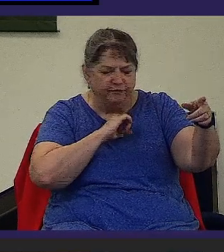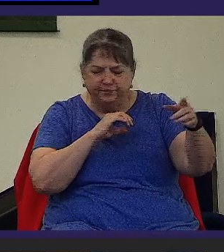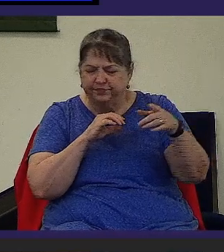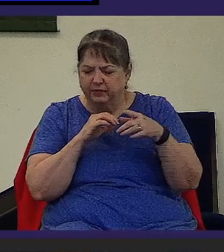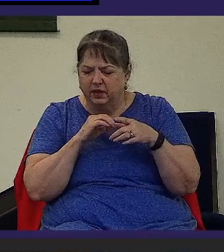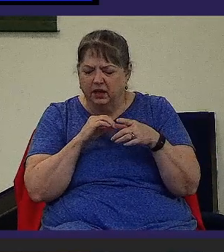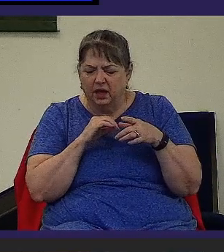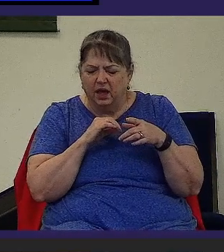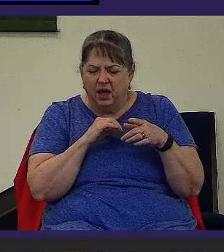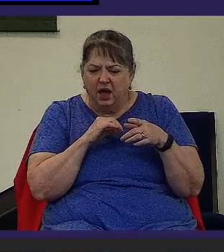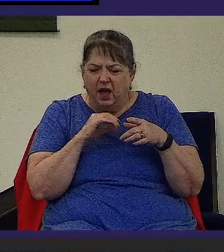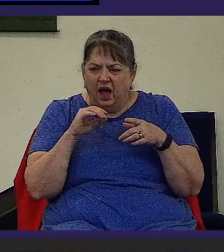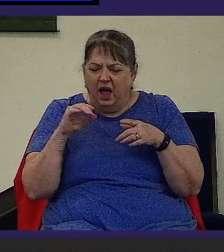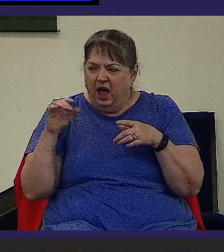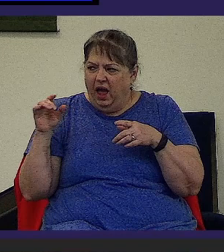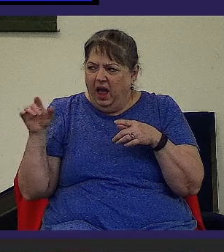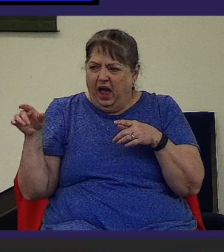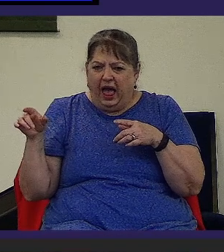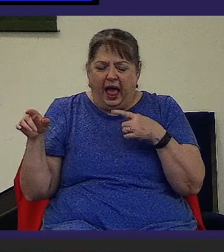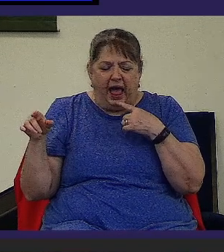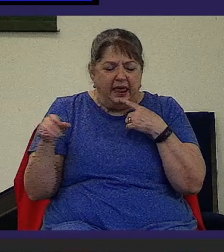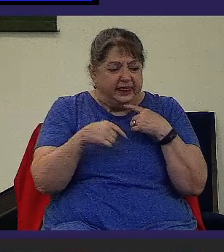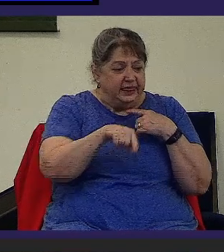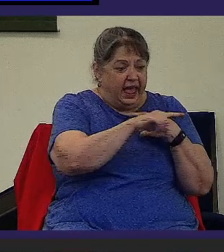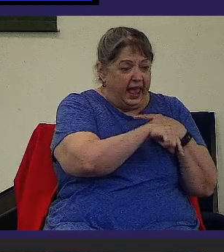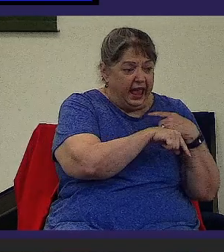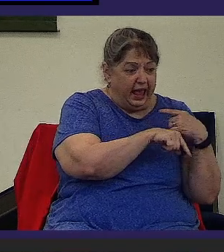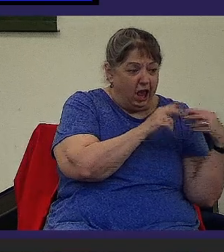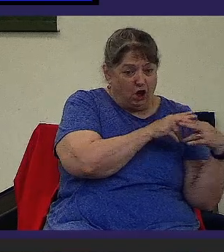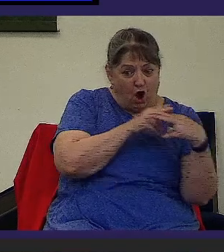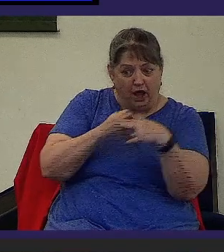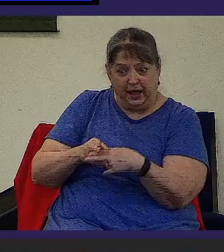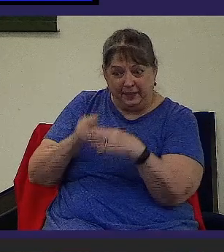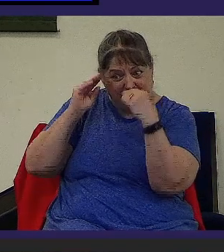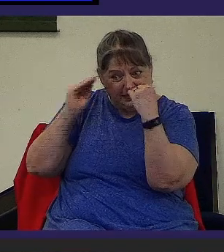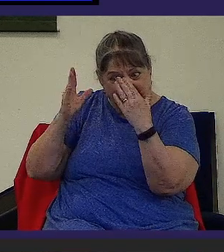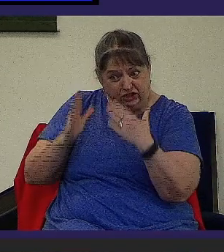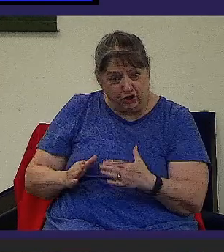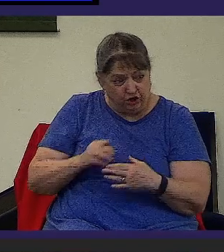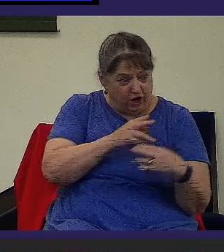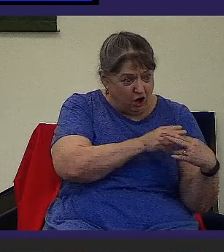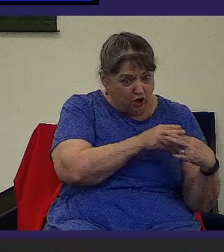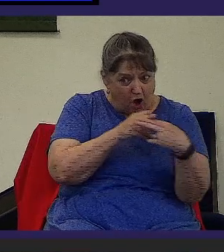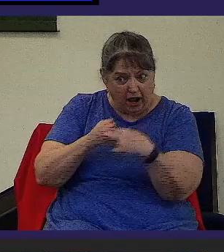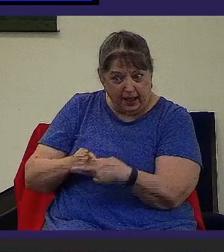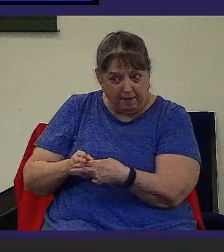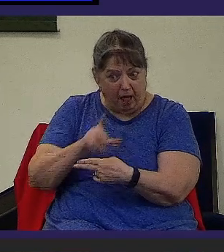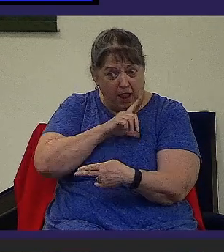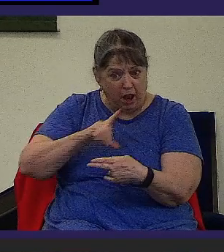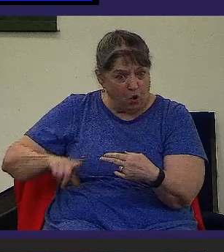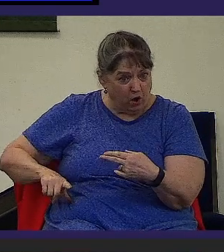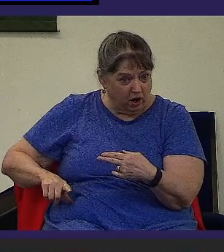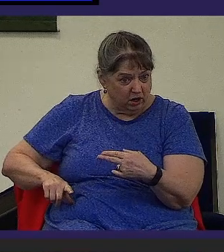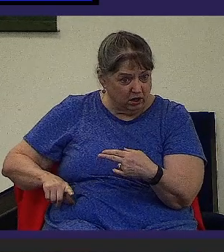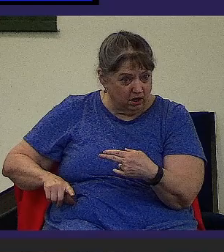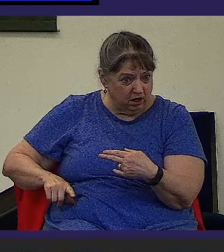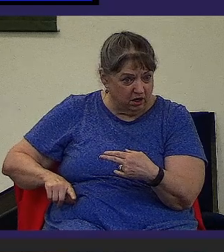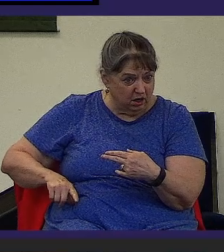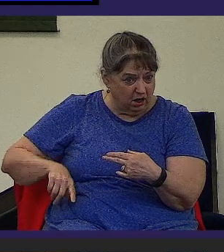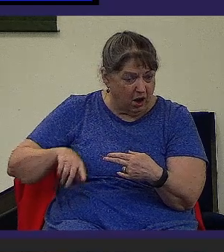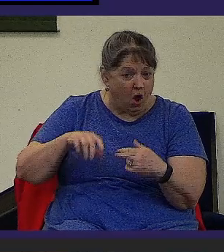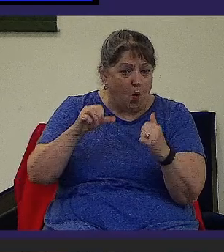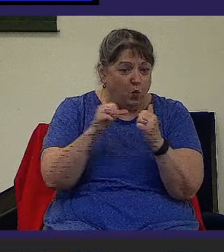where they said to him they called him teacher with a capital t and lord with a capital l so